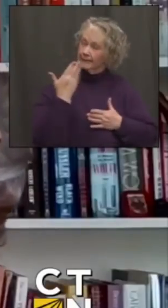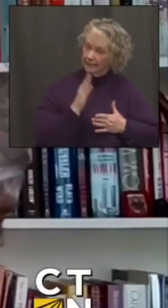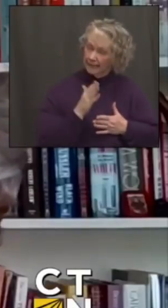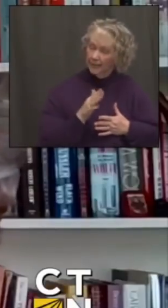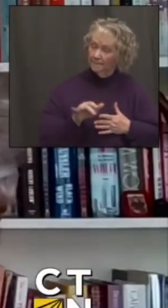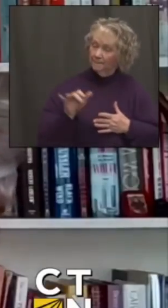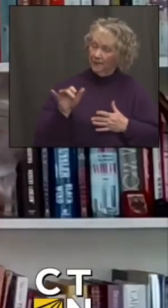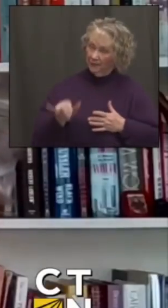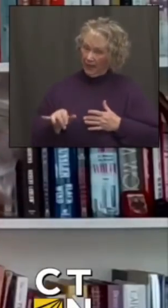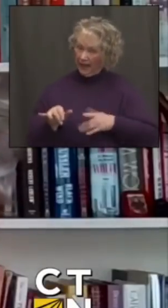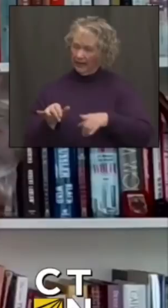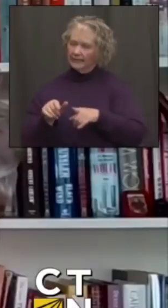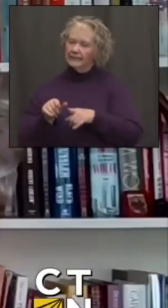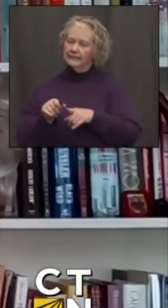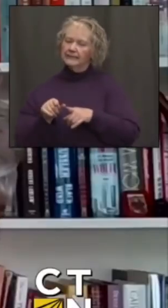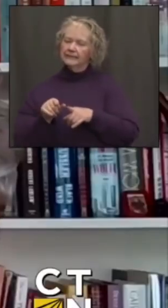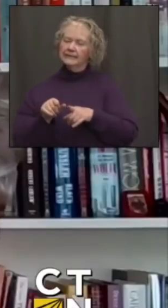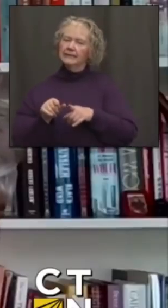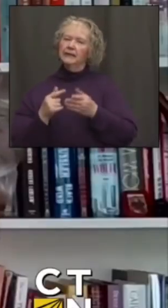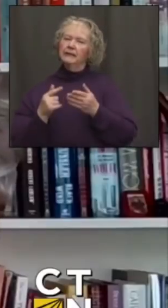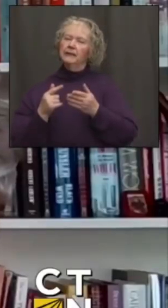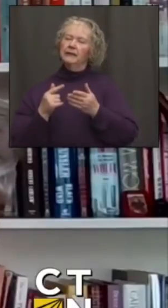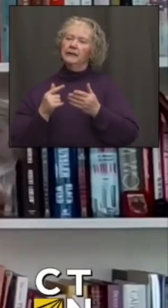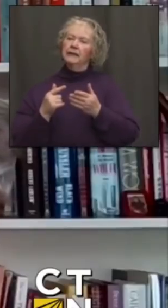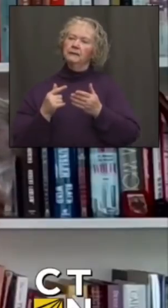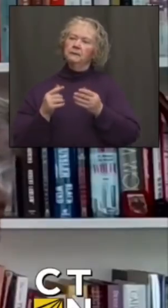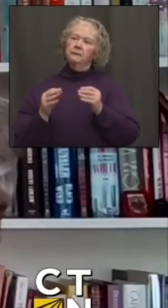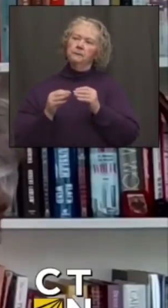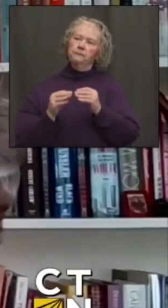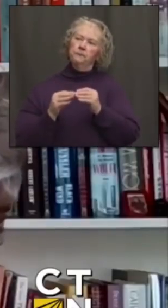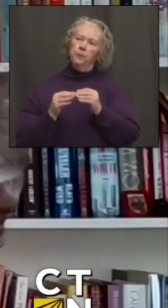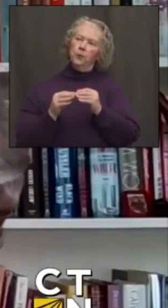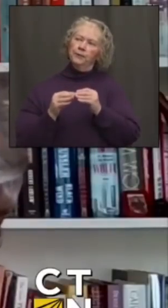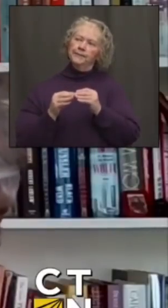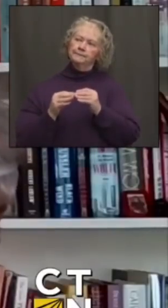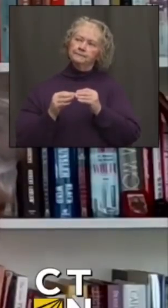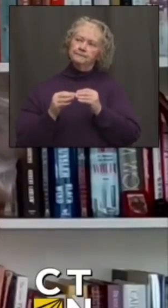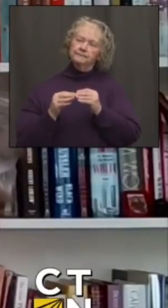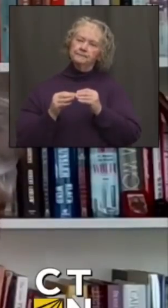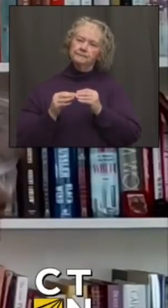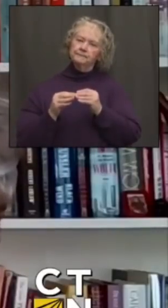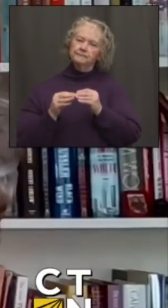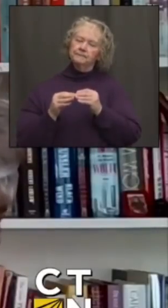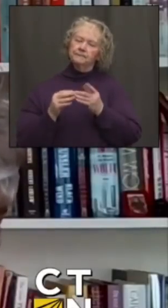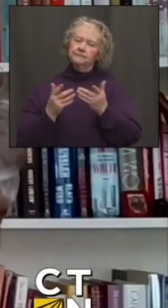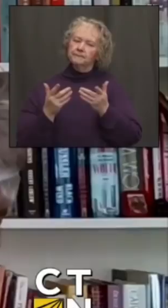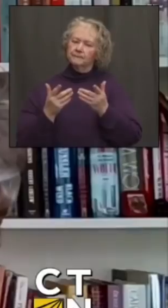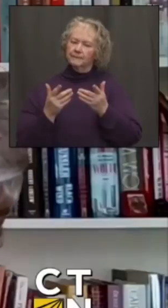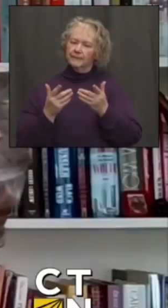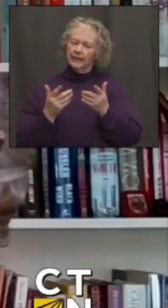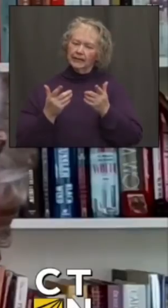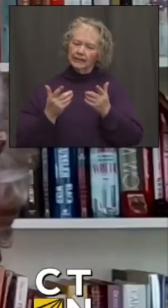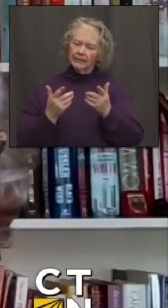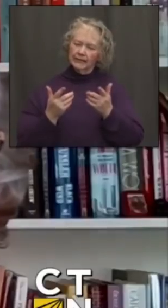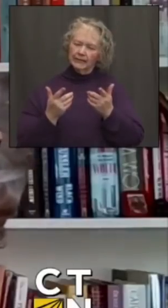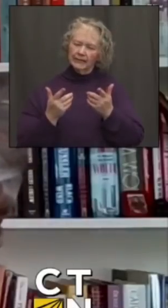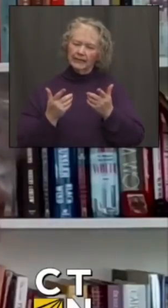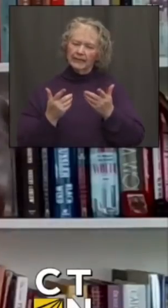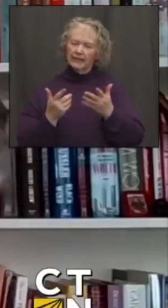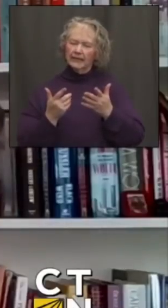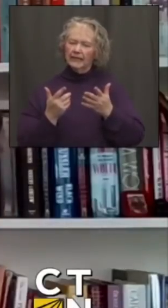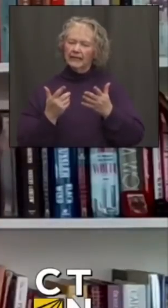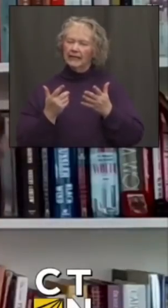deadly or more doesn't cause more serious illness than the more typical variants that we see. So that's the good news. There is